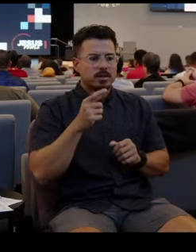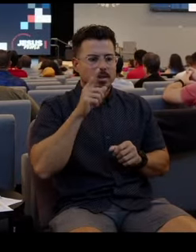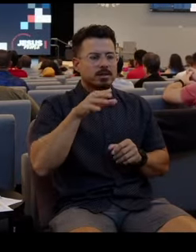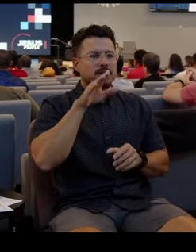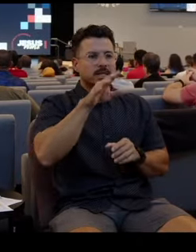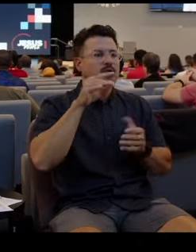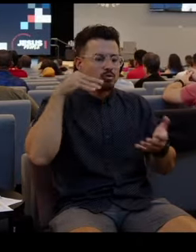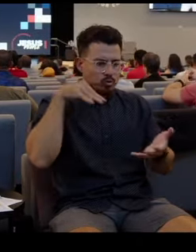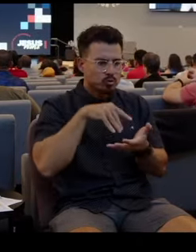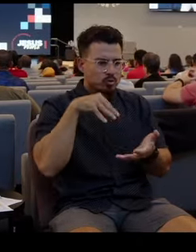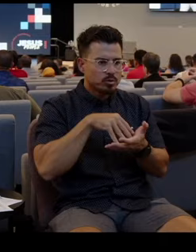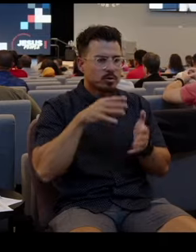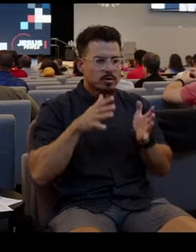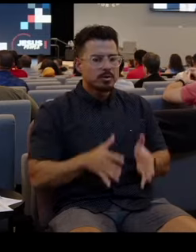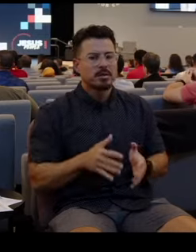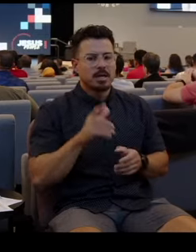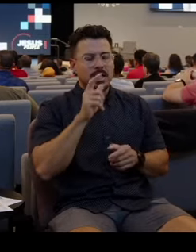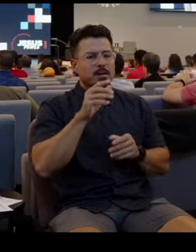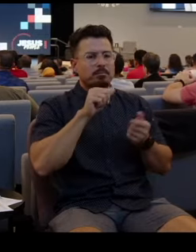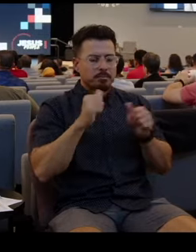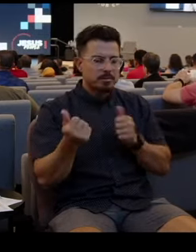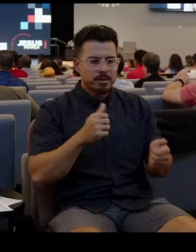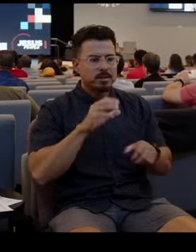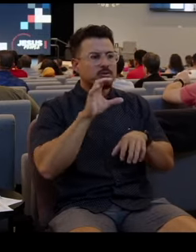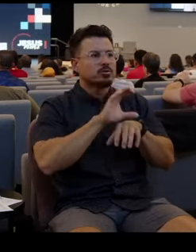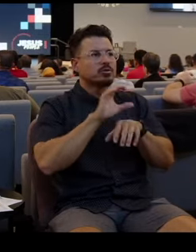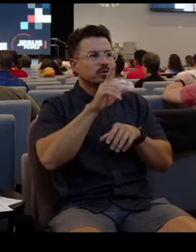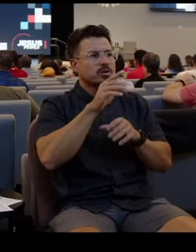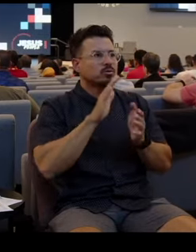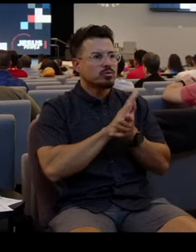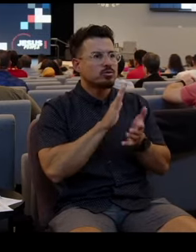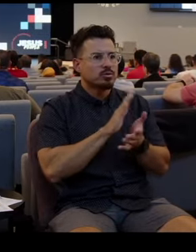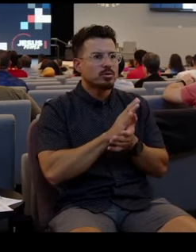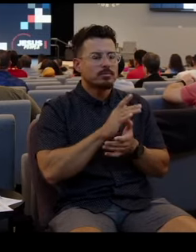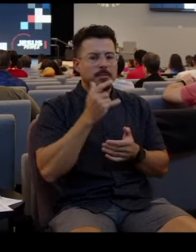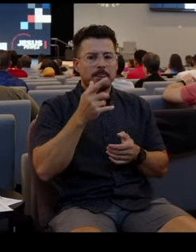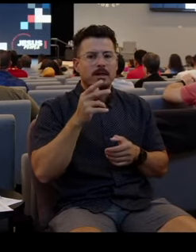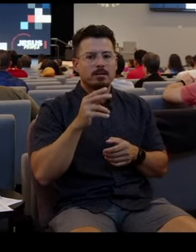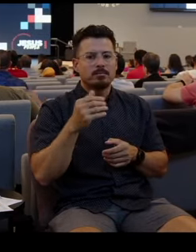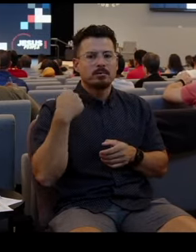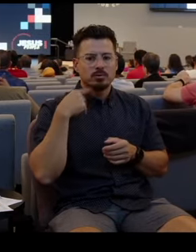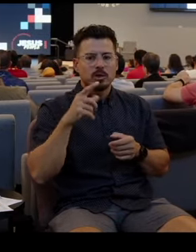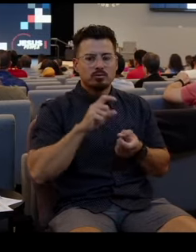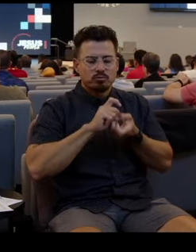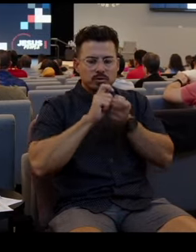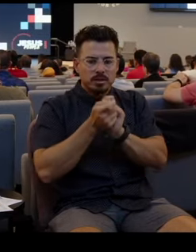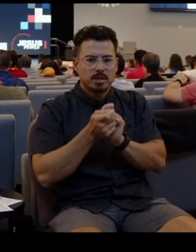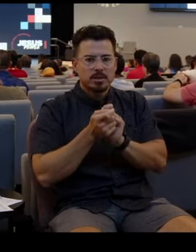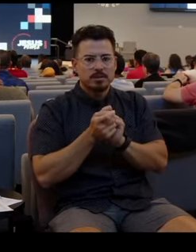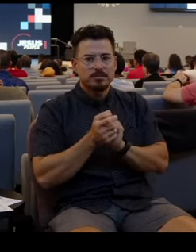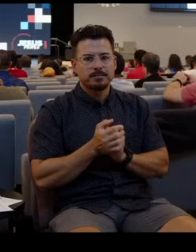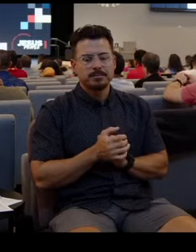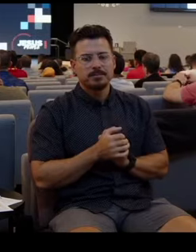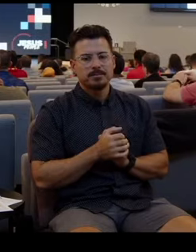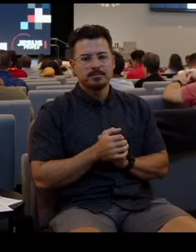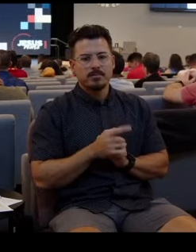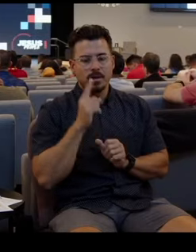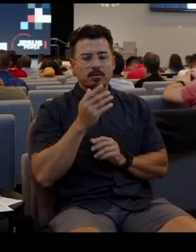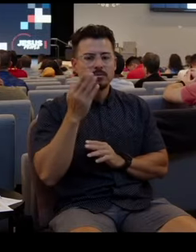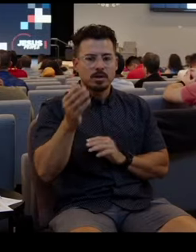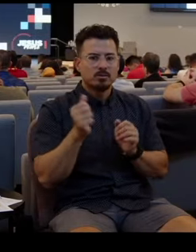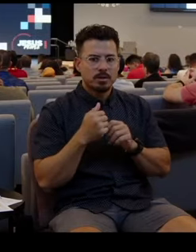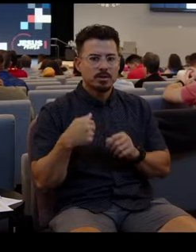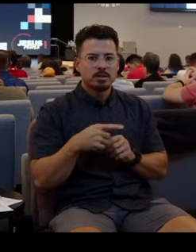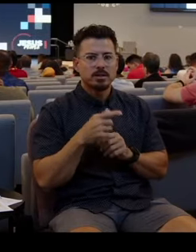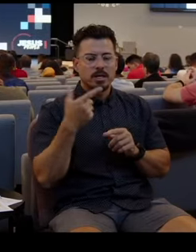Baptist Bible college for the first couple of years that he was at uni. And he had switched over to another one. But he was there.